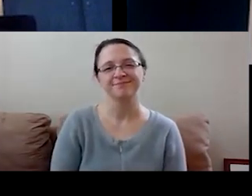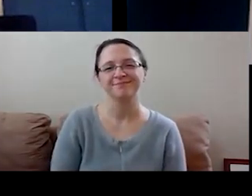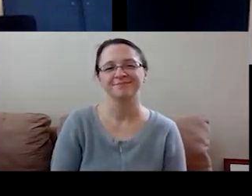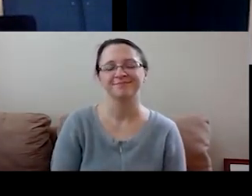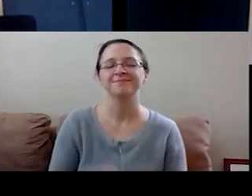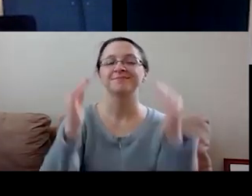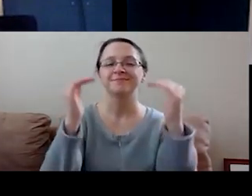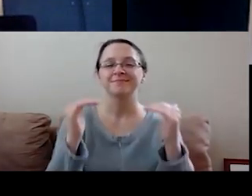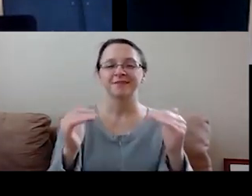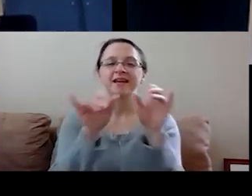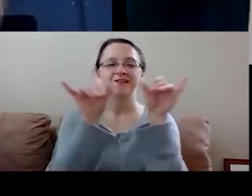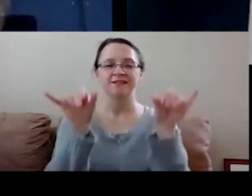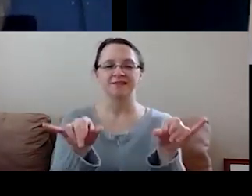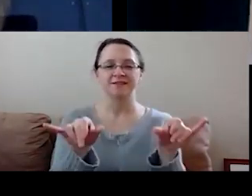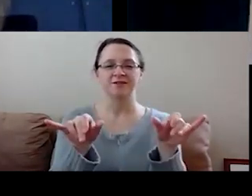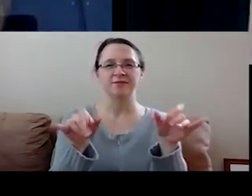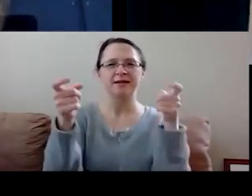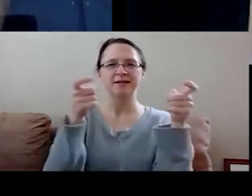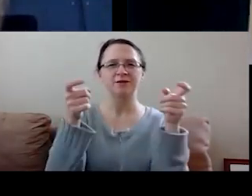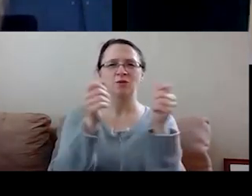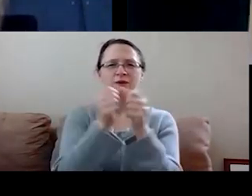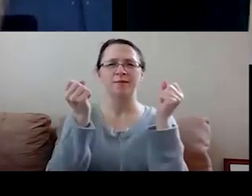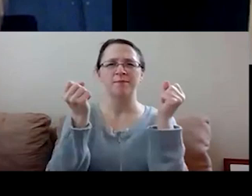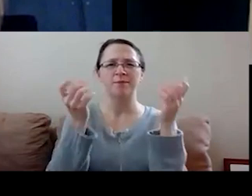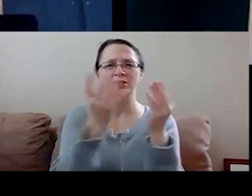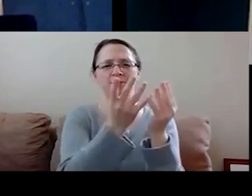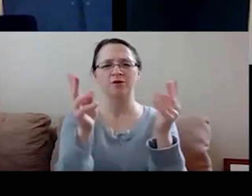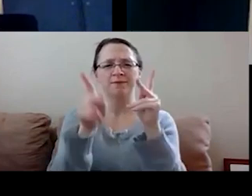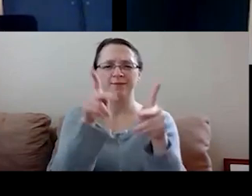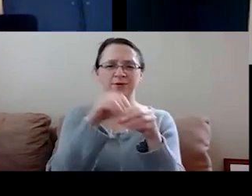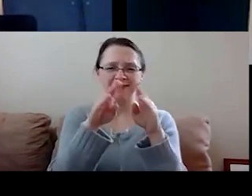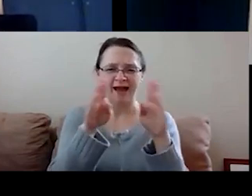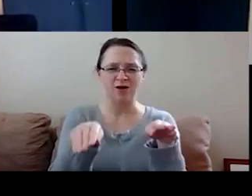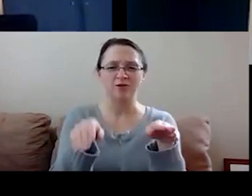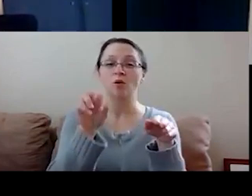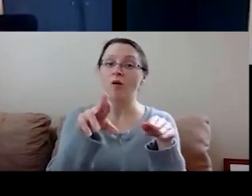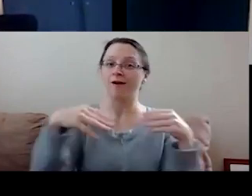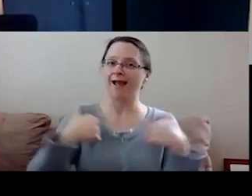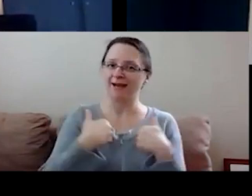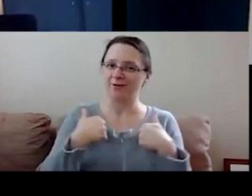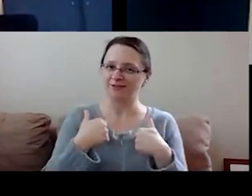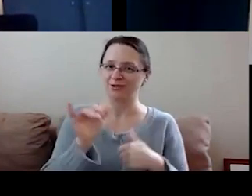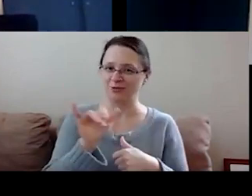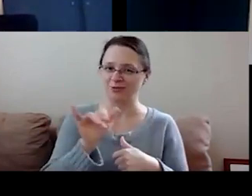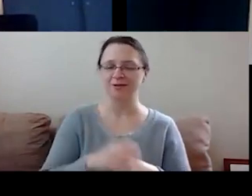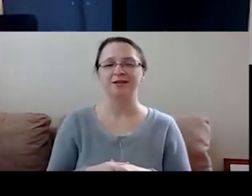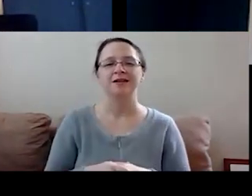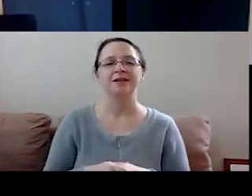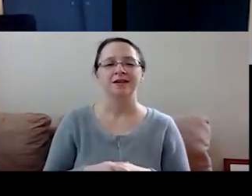How does the system deal with multiple people in the home or animals? Yeah, so